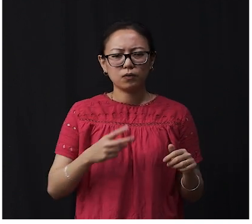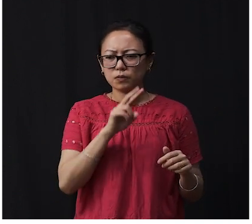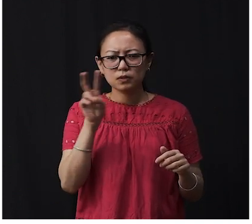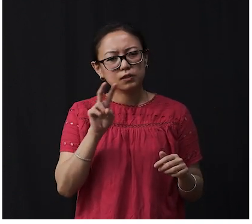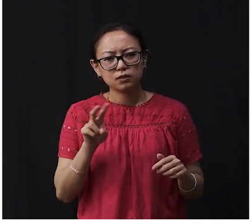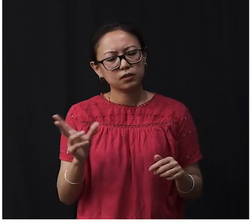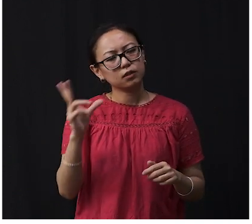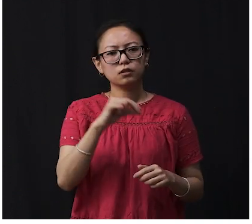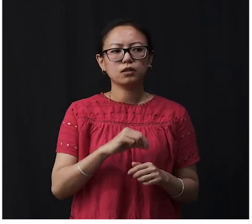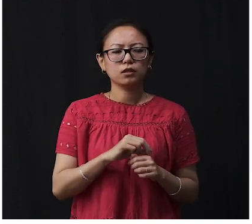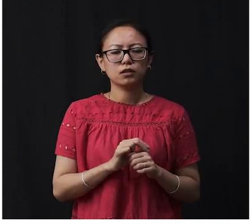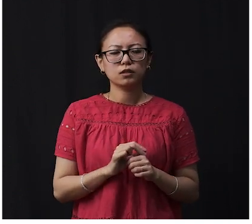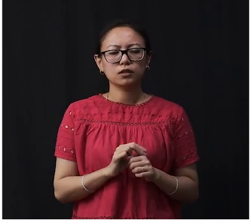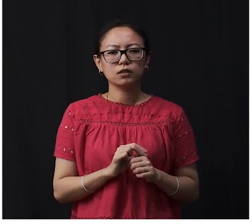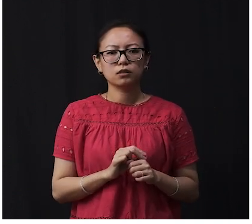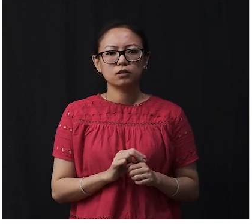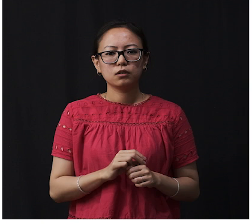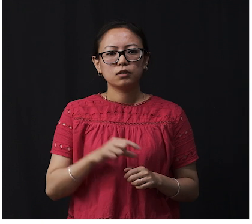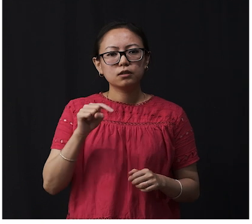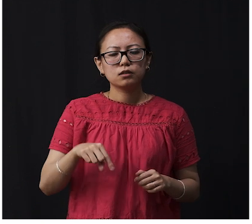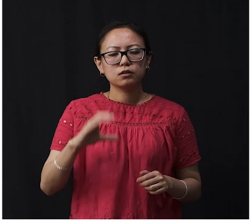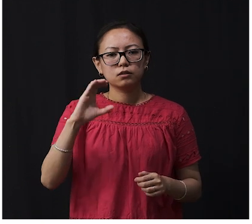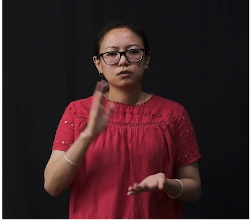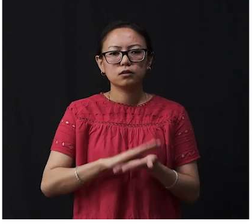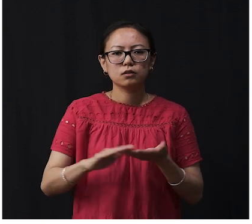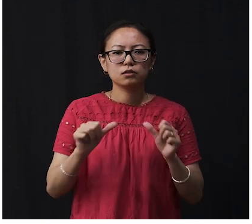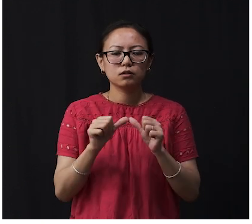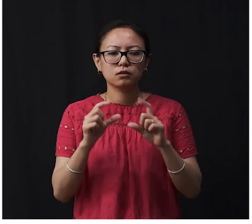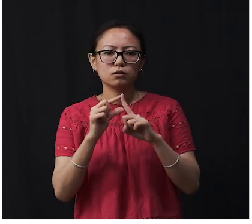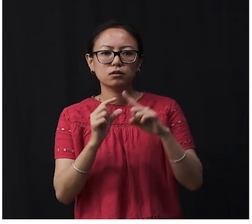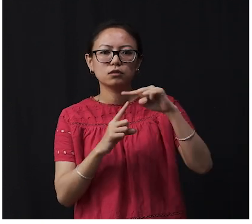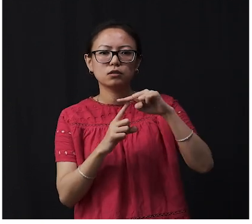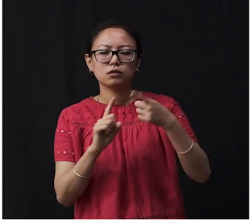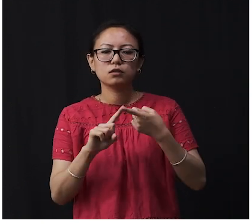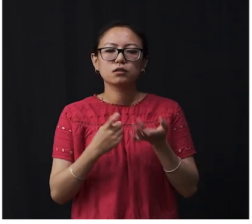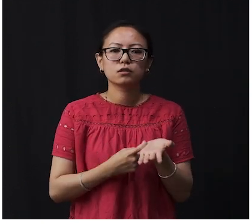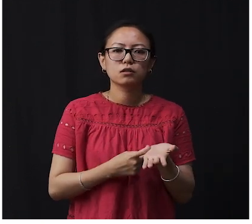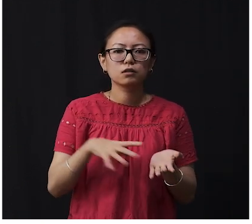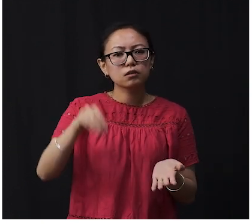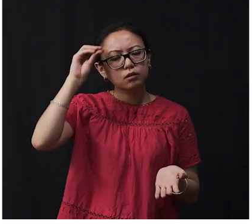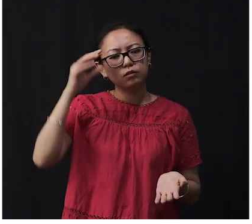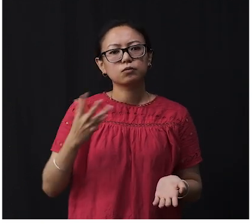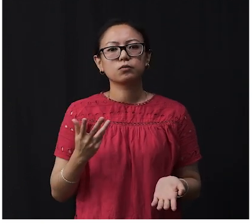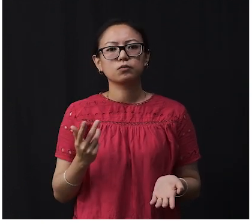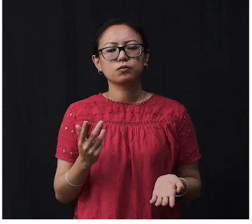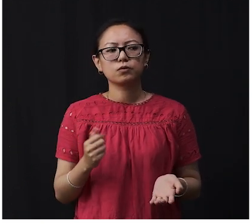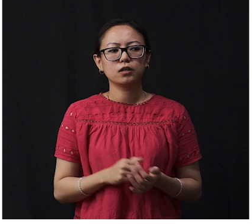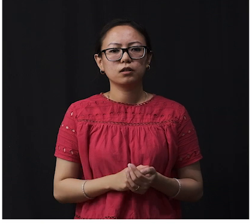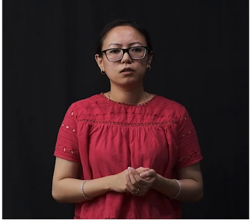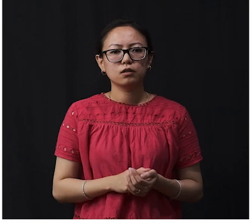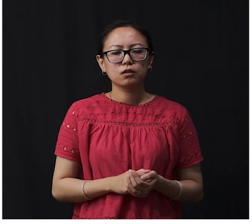chapter? We have learned the sound of the animals. We have also learned the usage of tails for